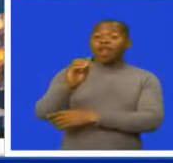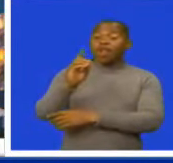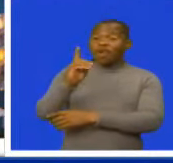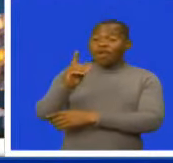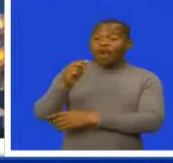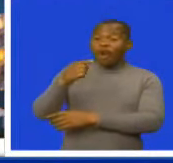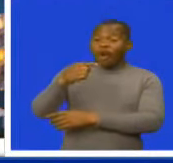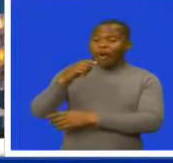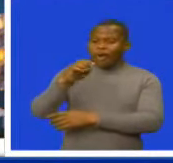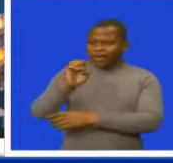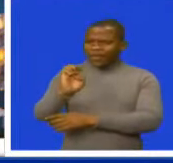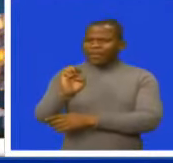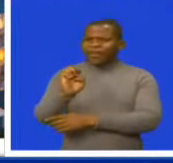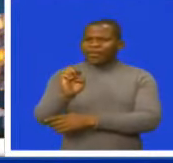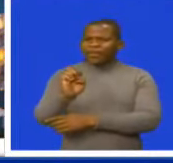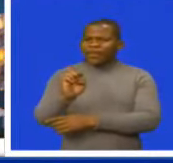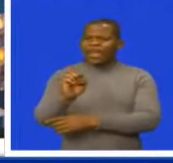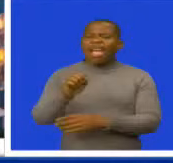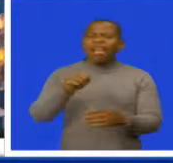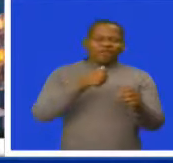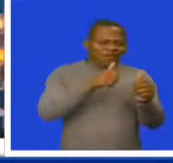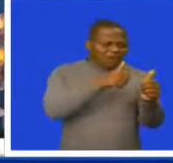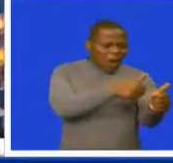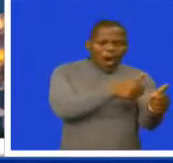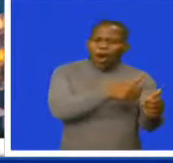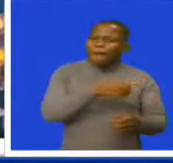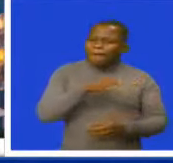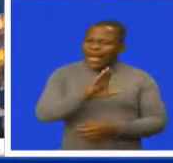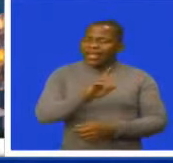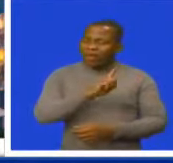kutsi tivakashi tiyaphepha i-safe travel stamp.